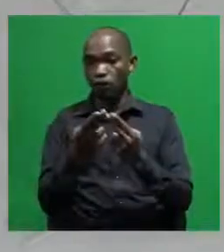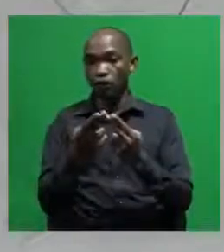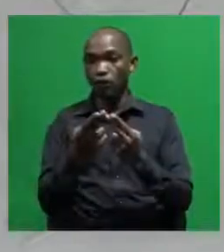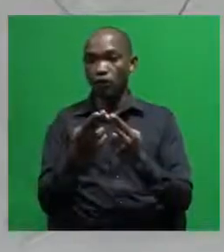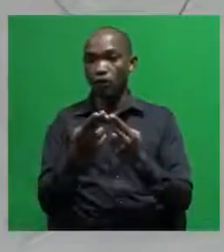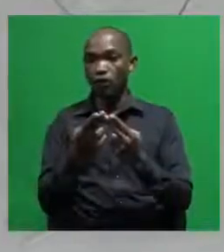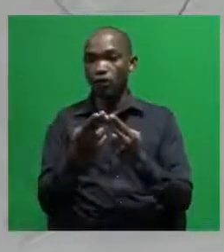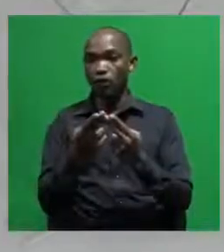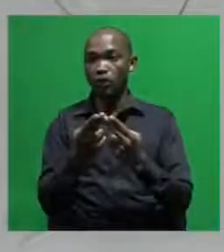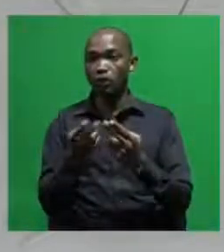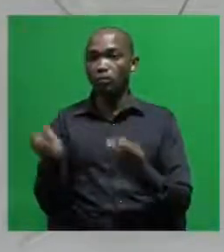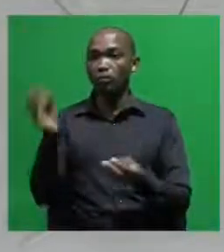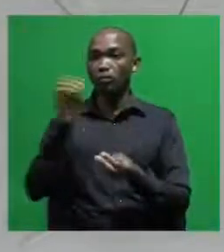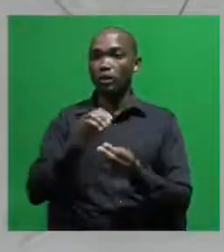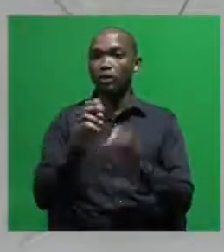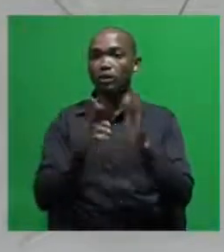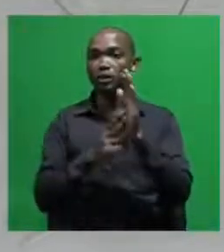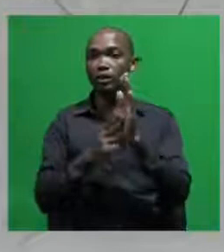plus 7 is